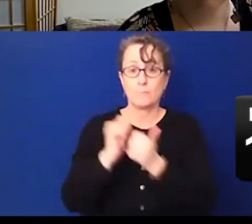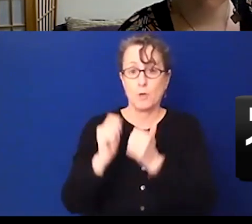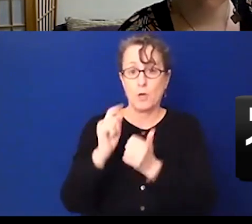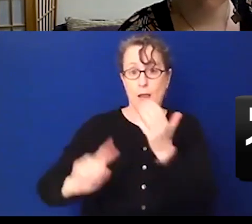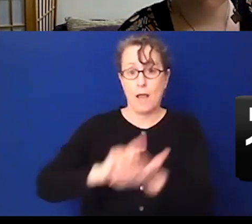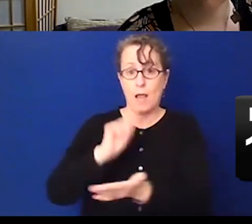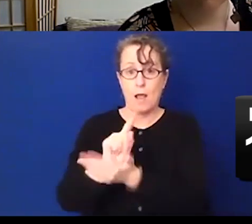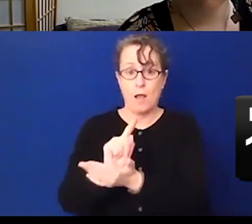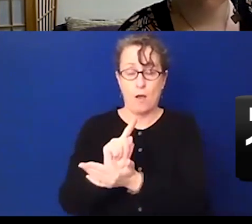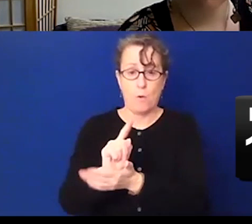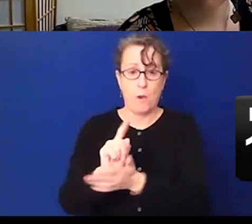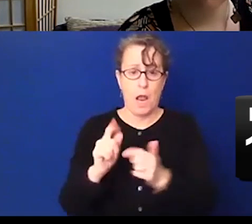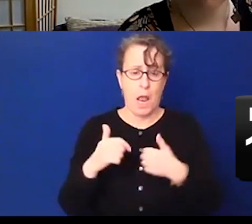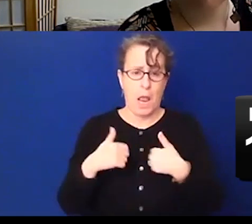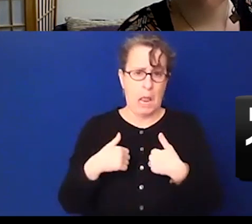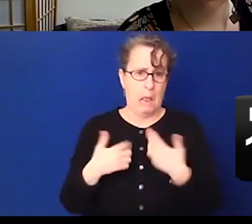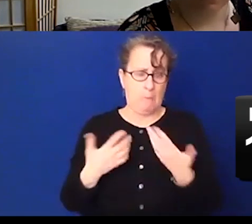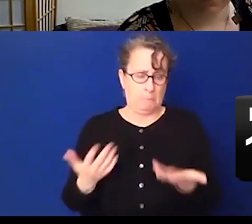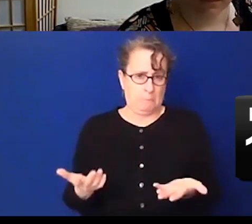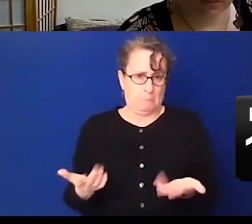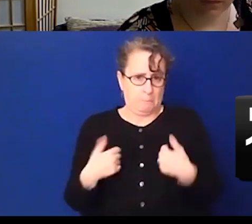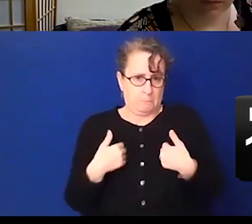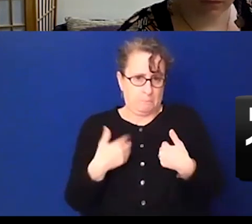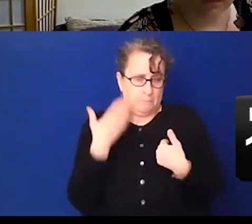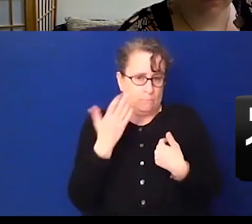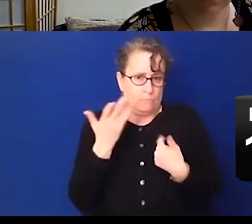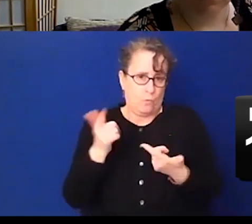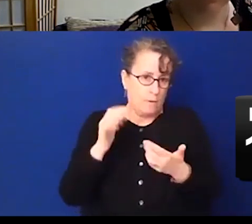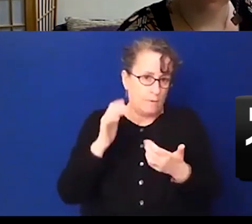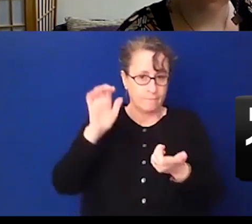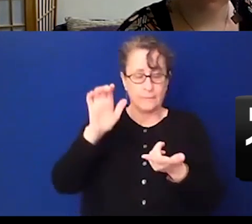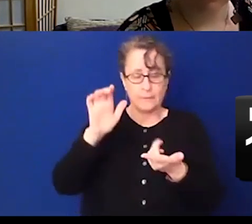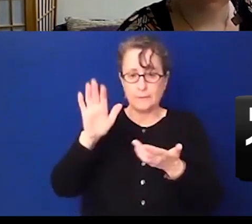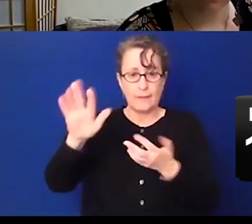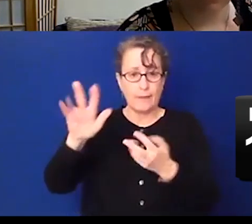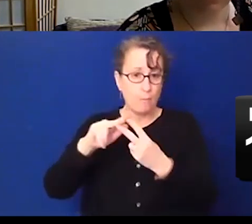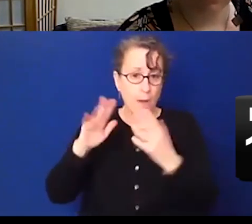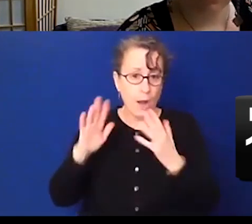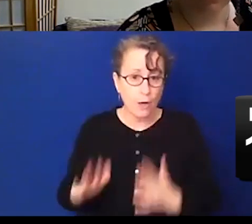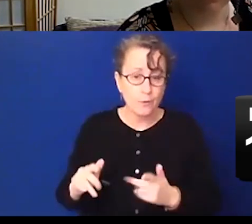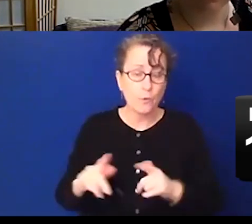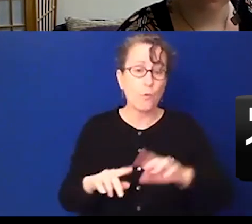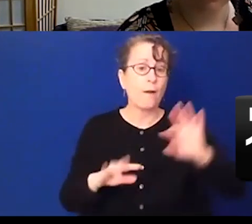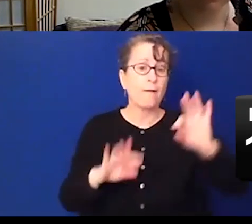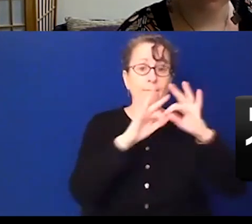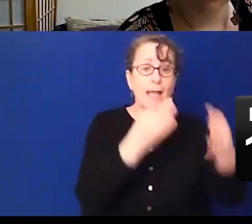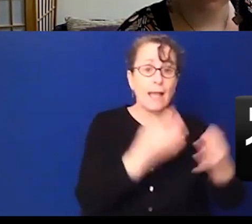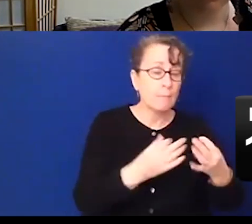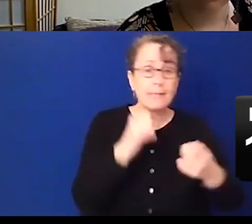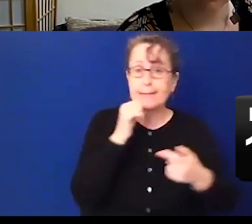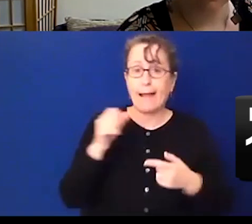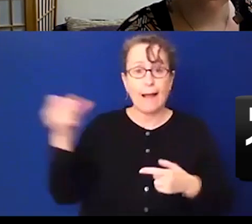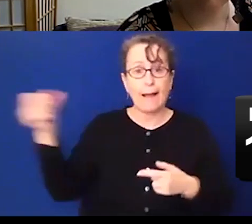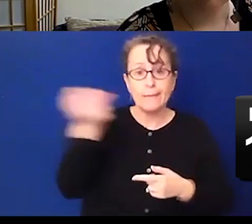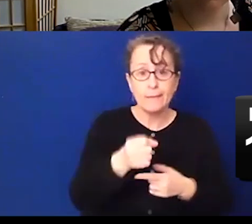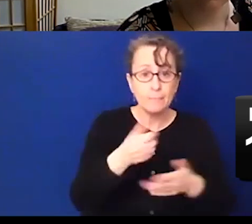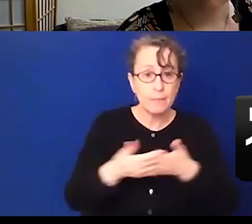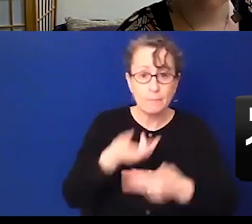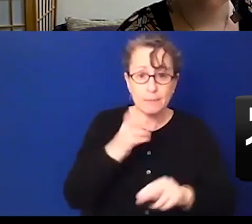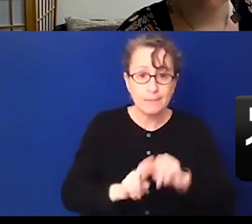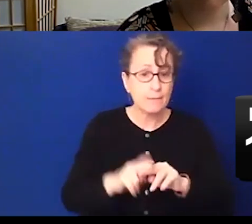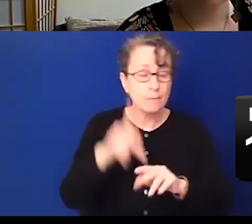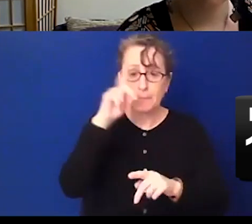I won't know that what they're submitting is that it's, you know, their partner or another family member instead of an actual babysitter because we're not requiring